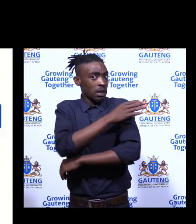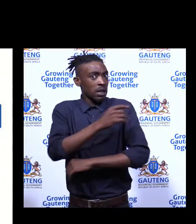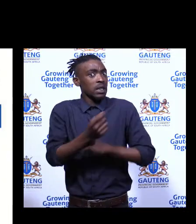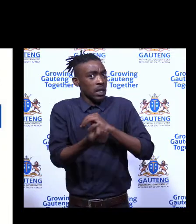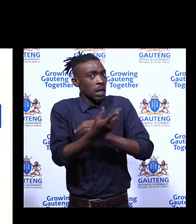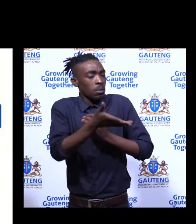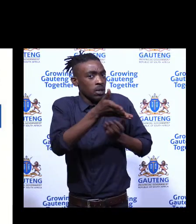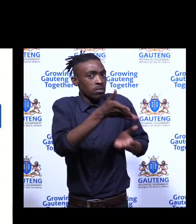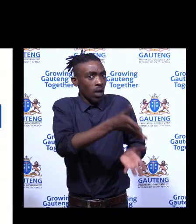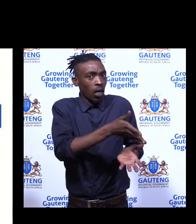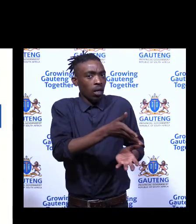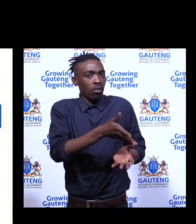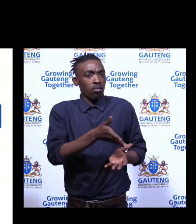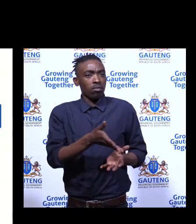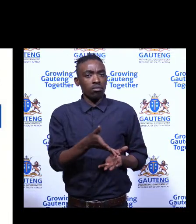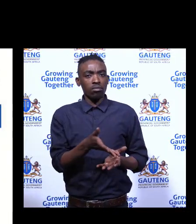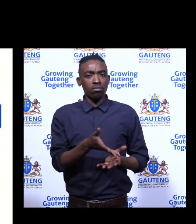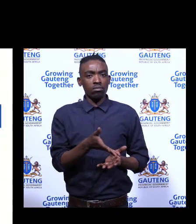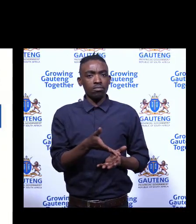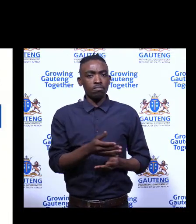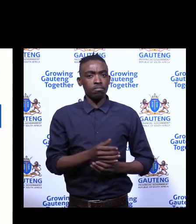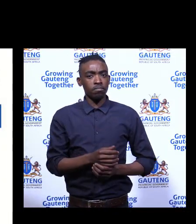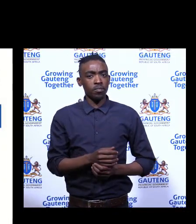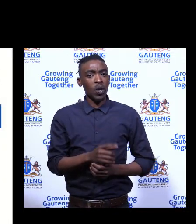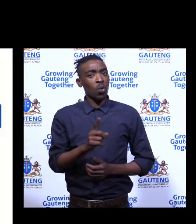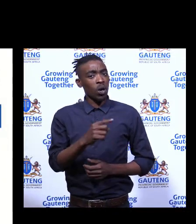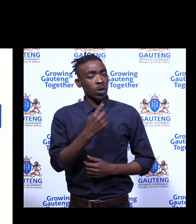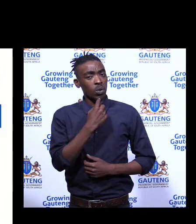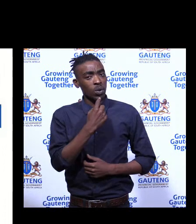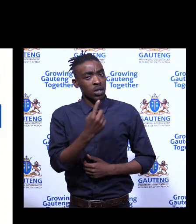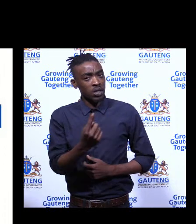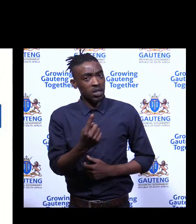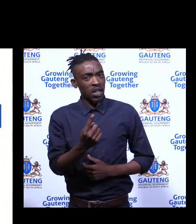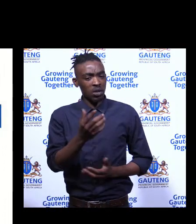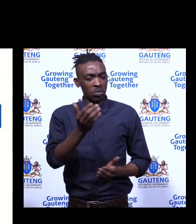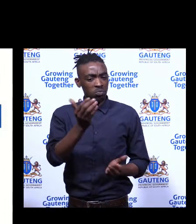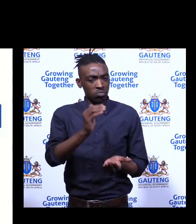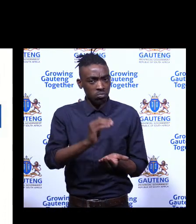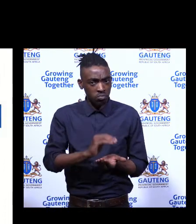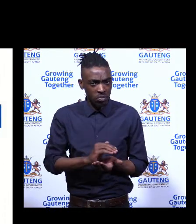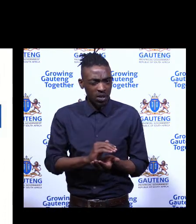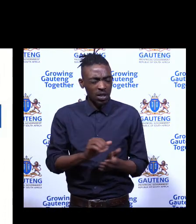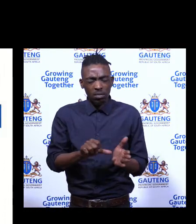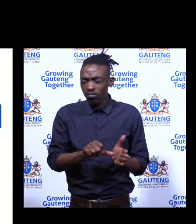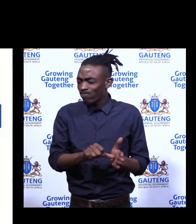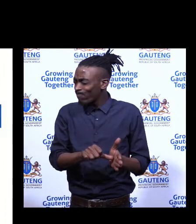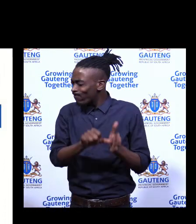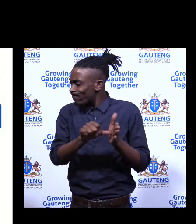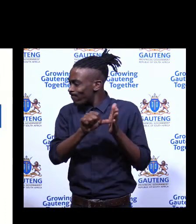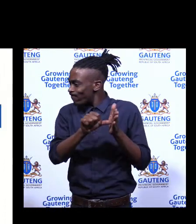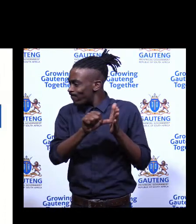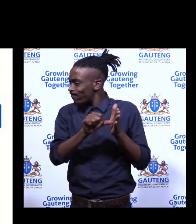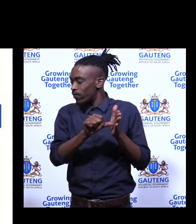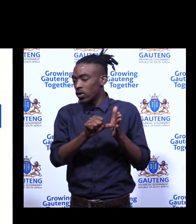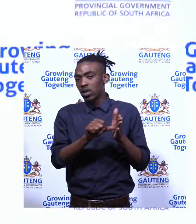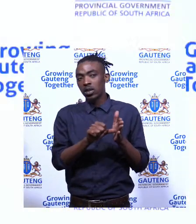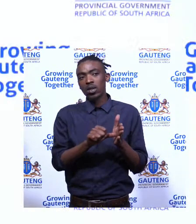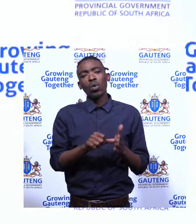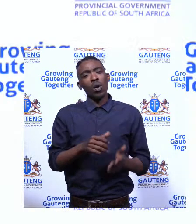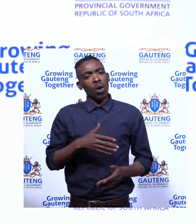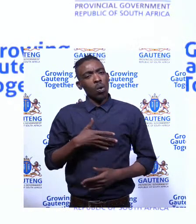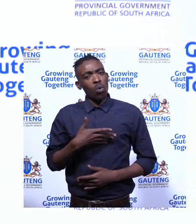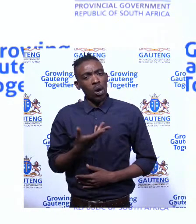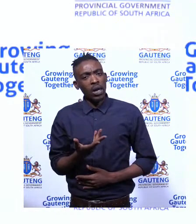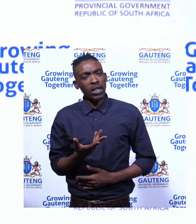And in this, what we are saying with the reduction, there is an important aspect that we would want